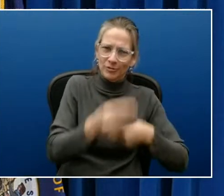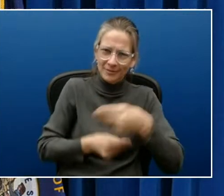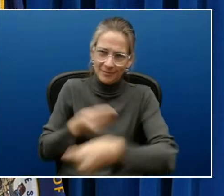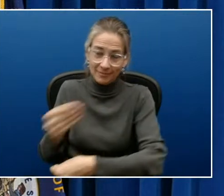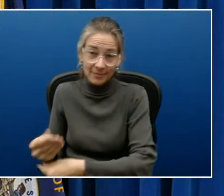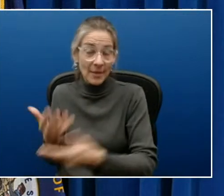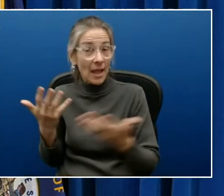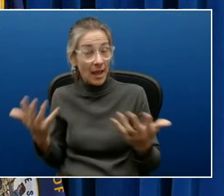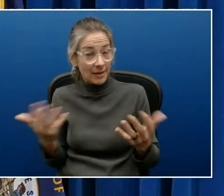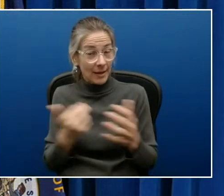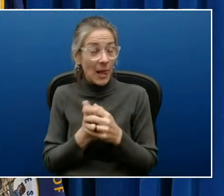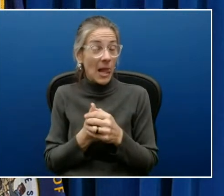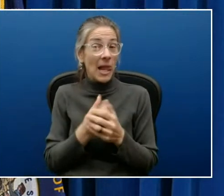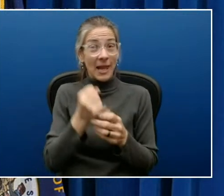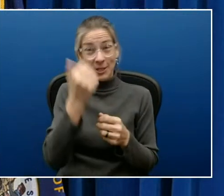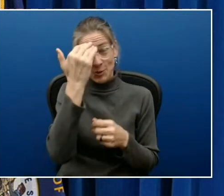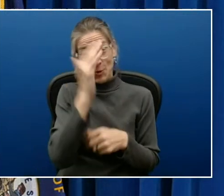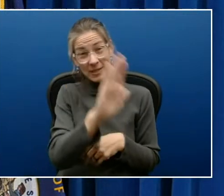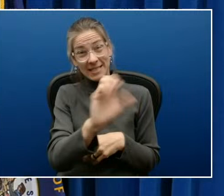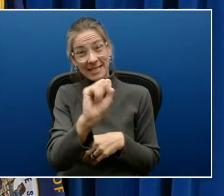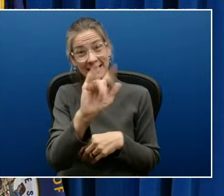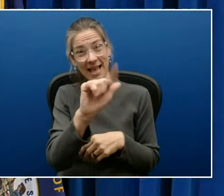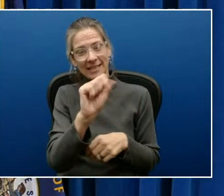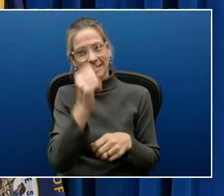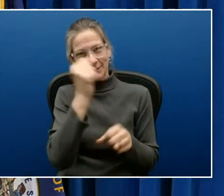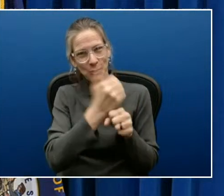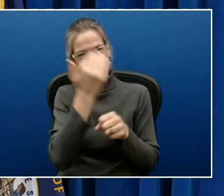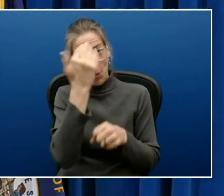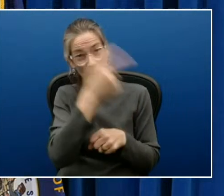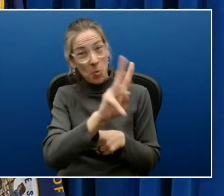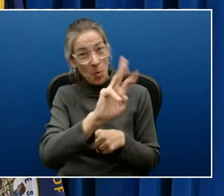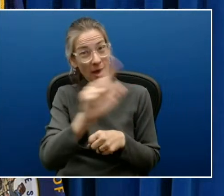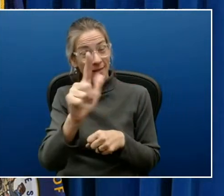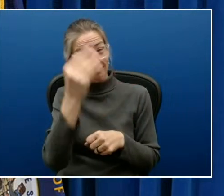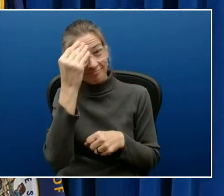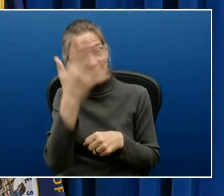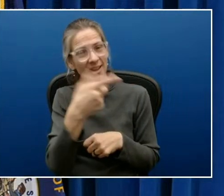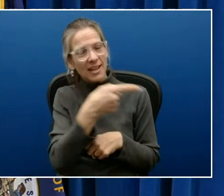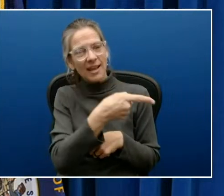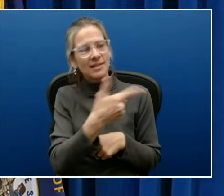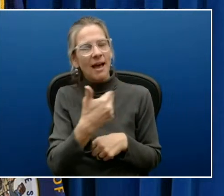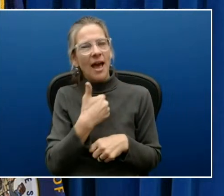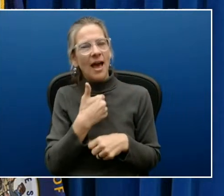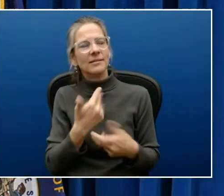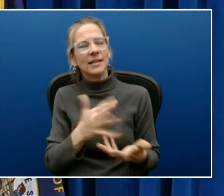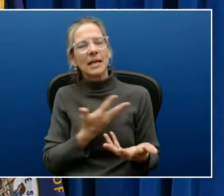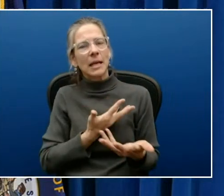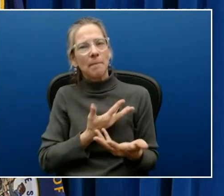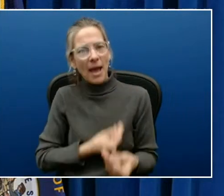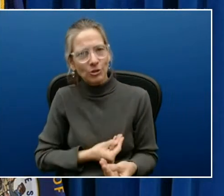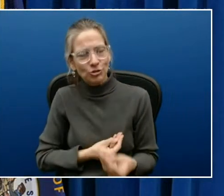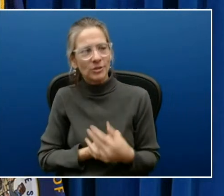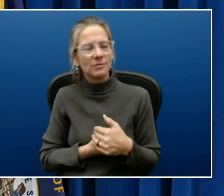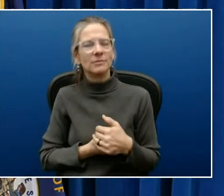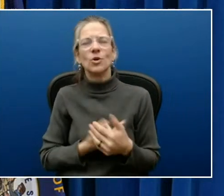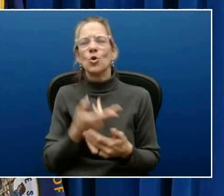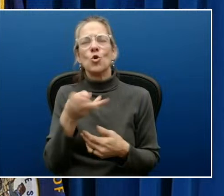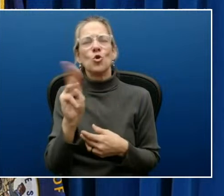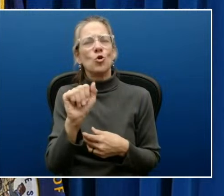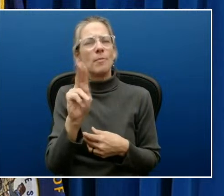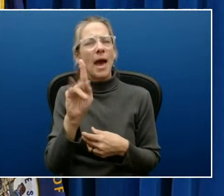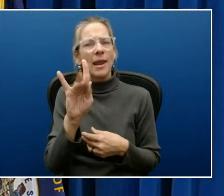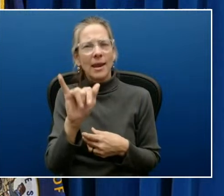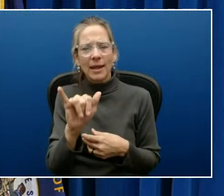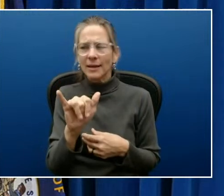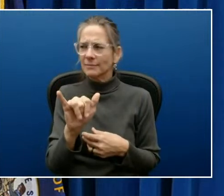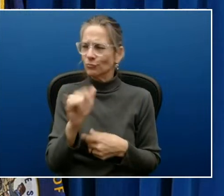Getting to know Silas well, I can tell you he's brought compassion and humanity at a time when